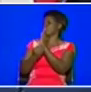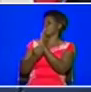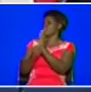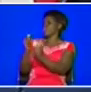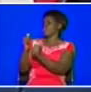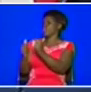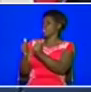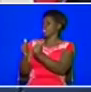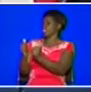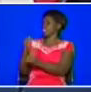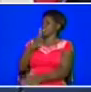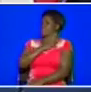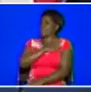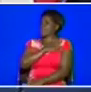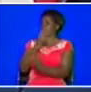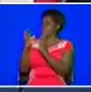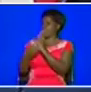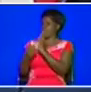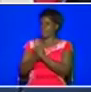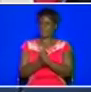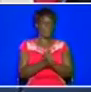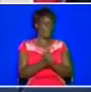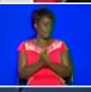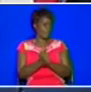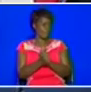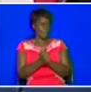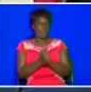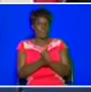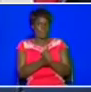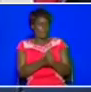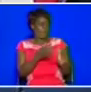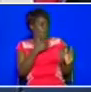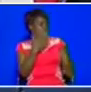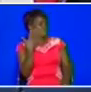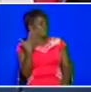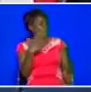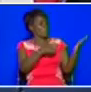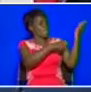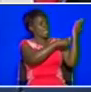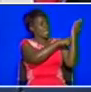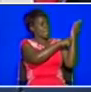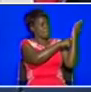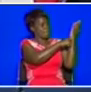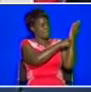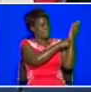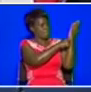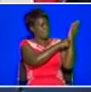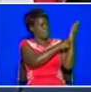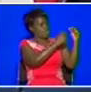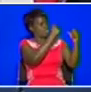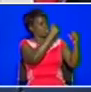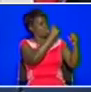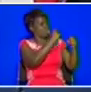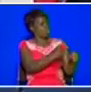is the NASA manifesto. That's fairly straightforward. You have a document called A Strong